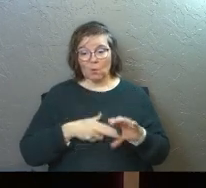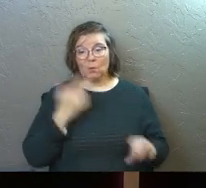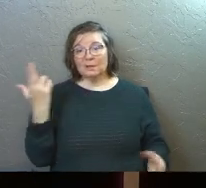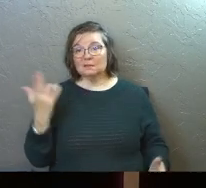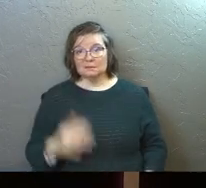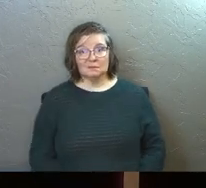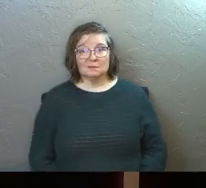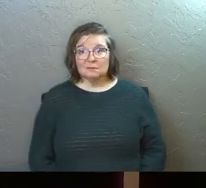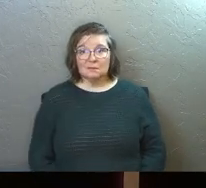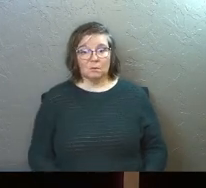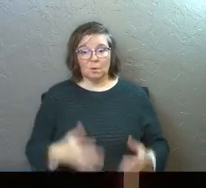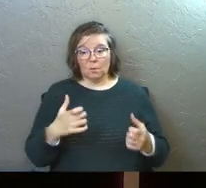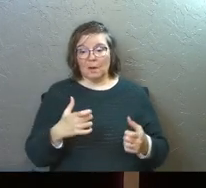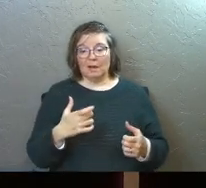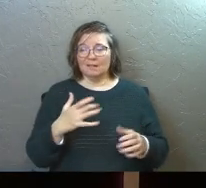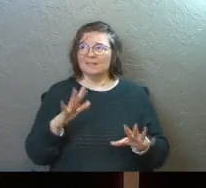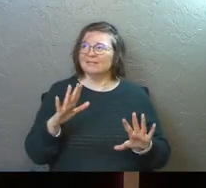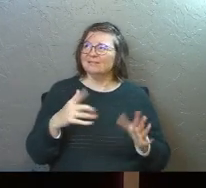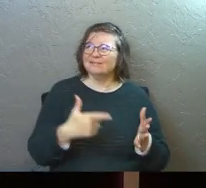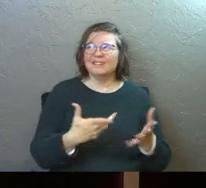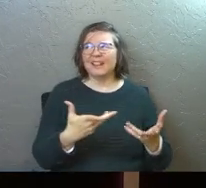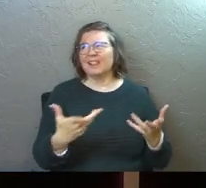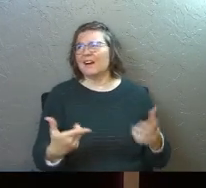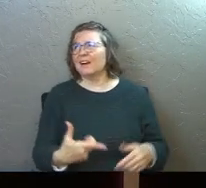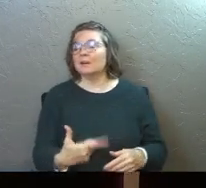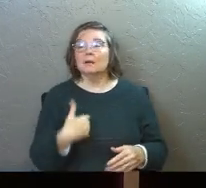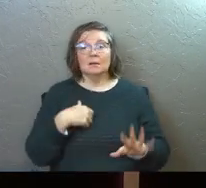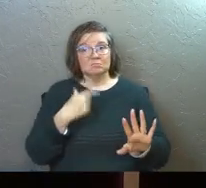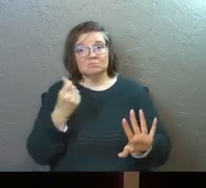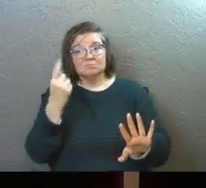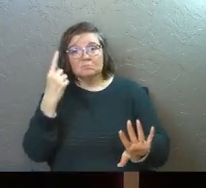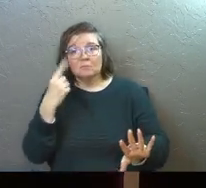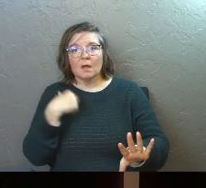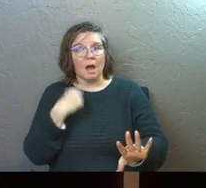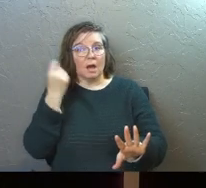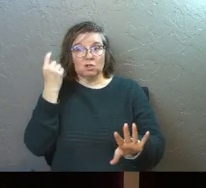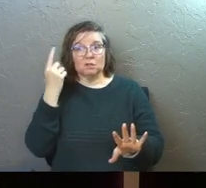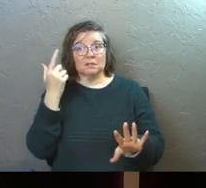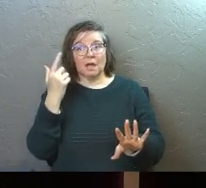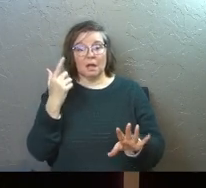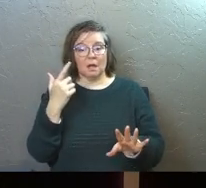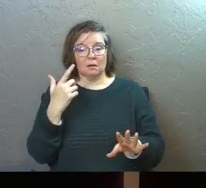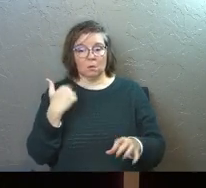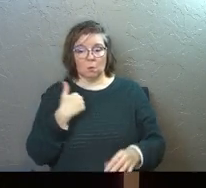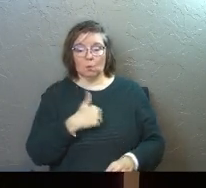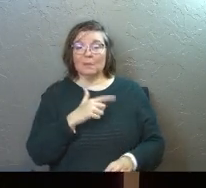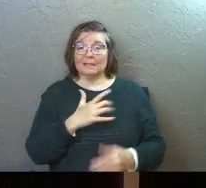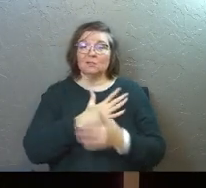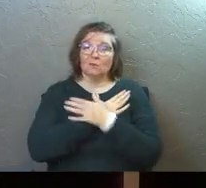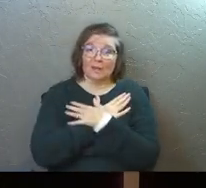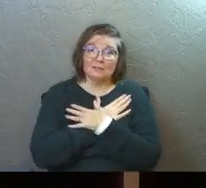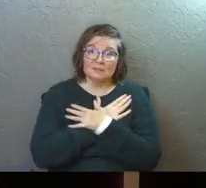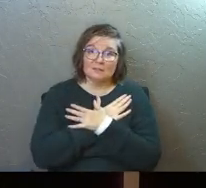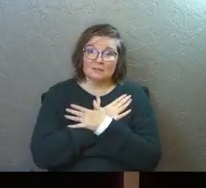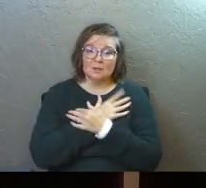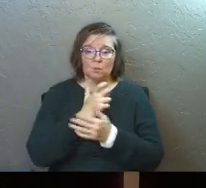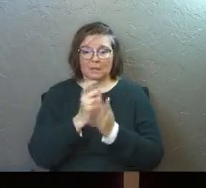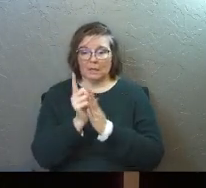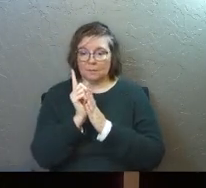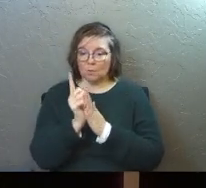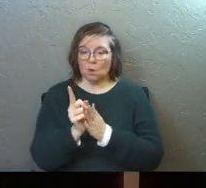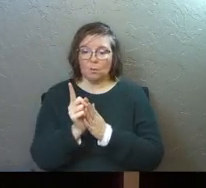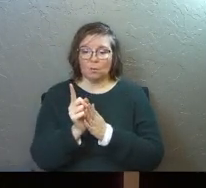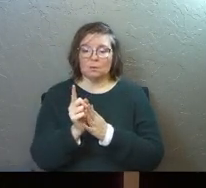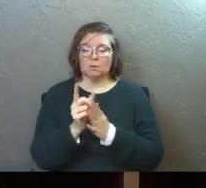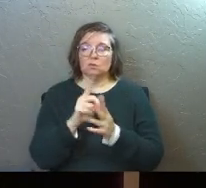quit. We're gonna wanna say, God, this ministry is a lot. And hear me out, I'll say this. Like, I understand that we need rest, amen? We need moments